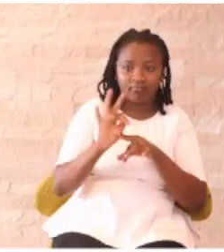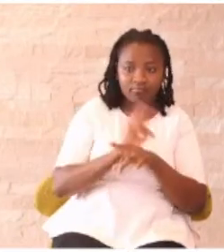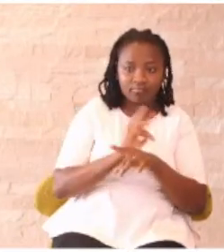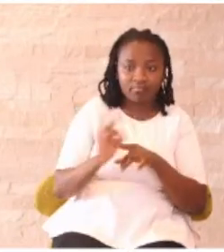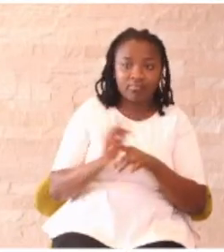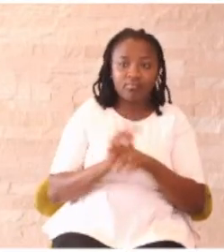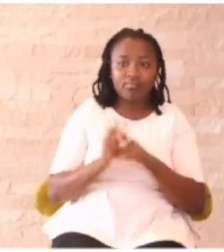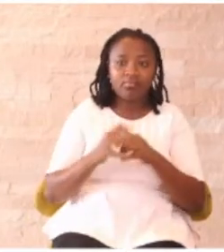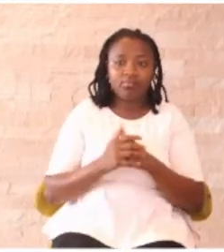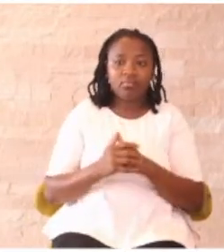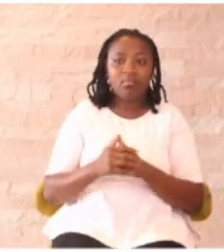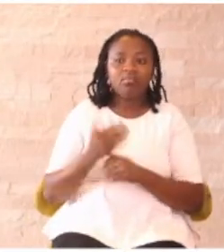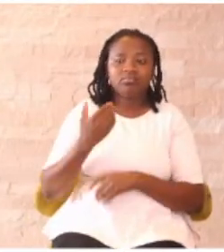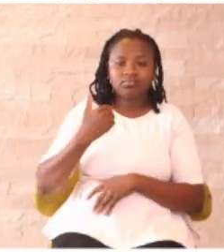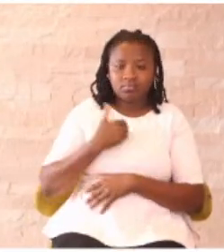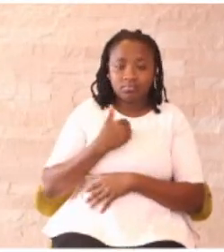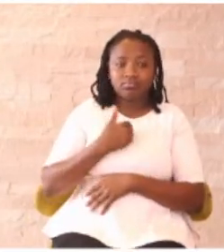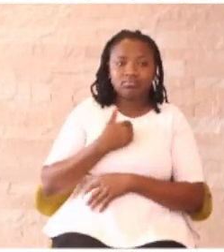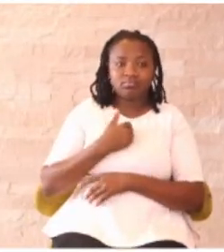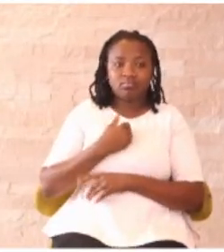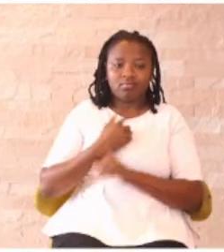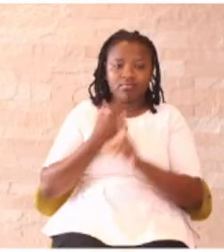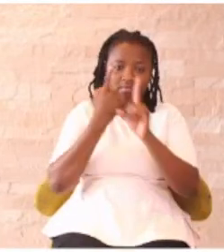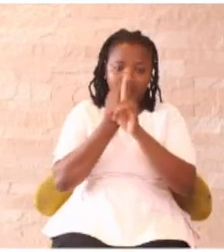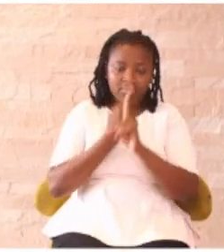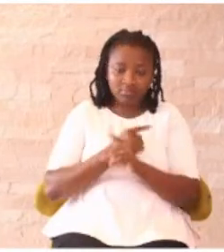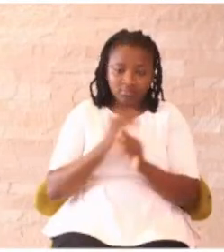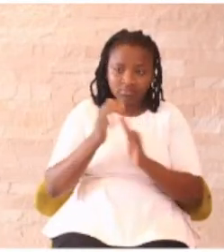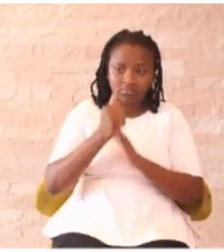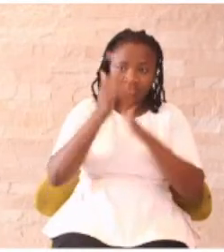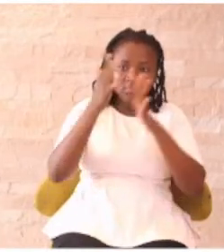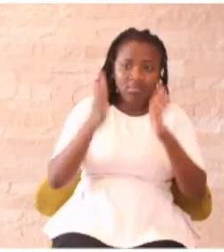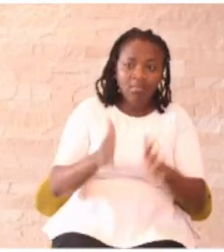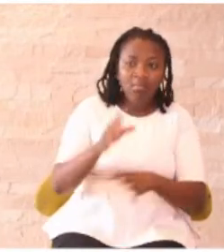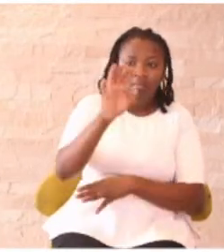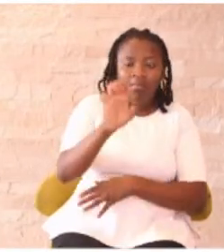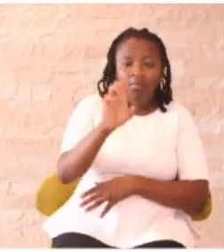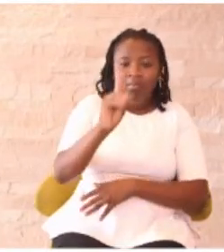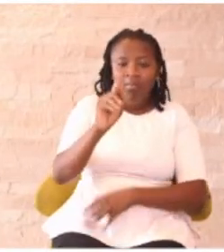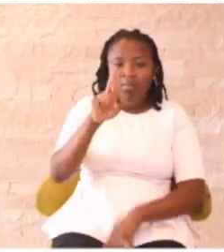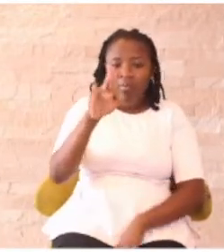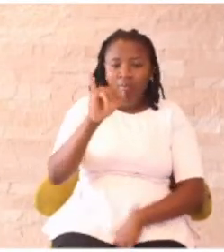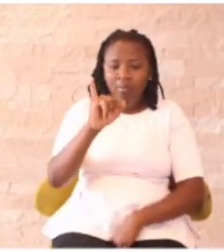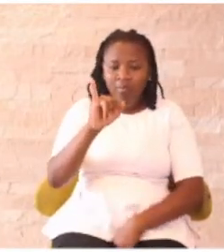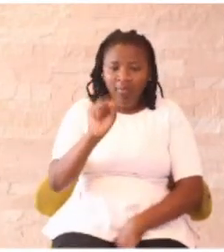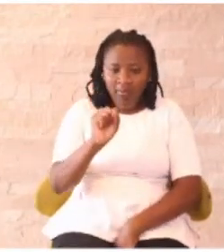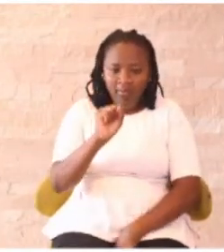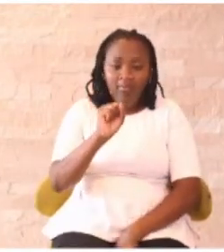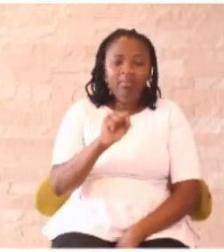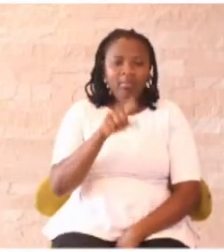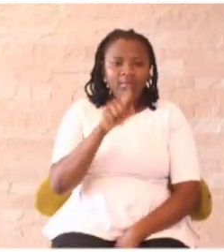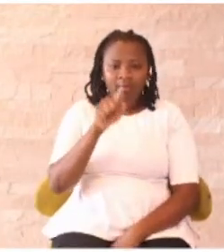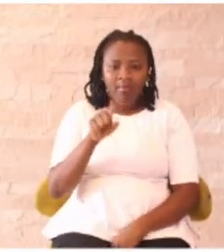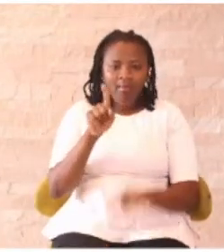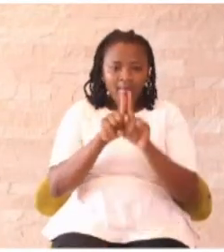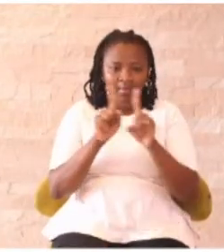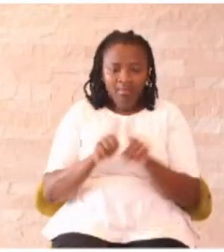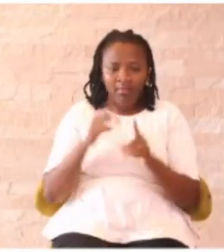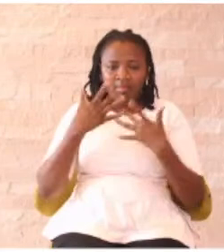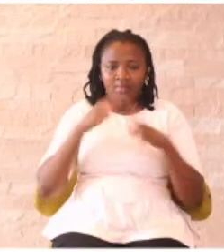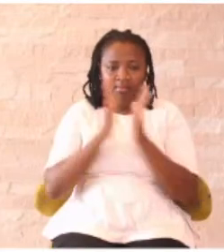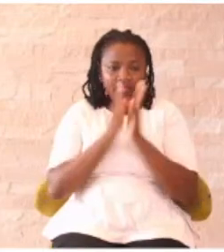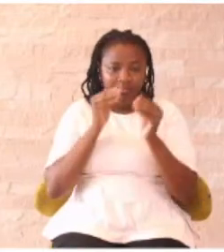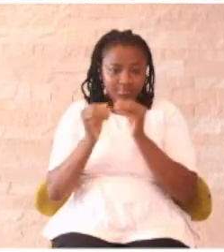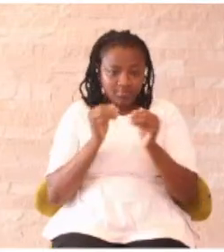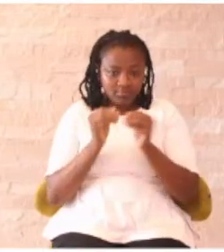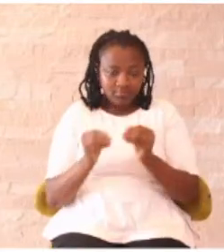are EDR leaders, justice with judges with disability who are